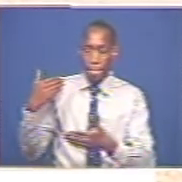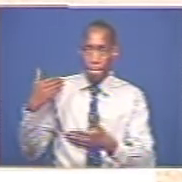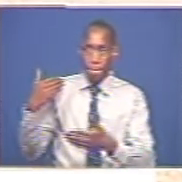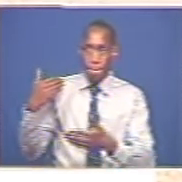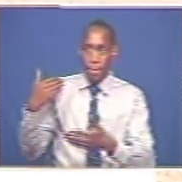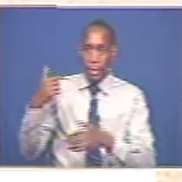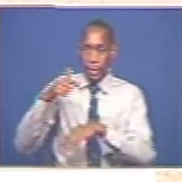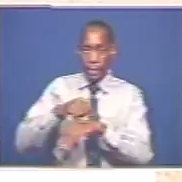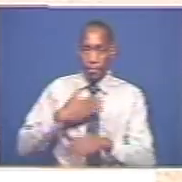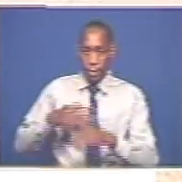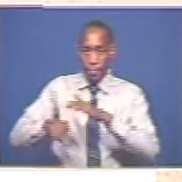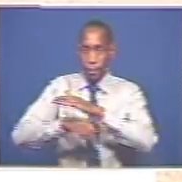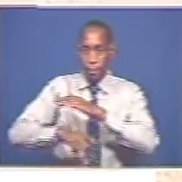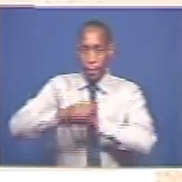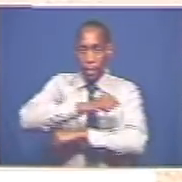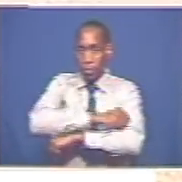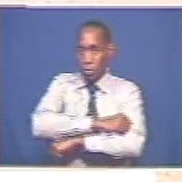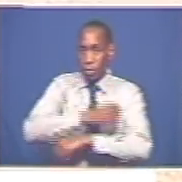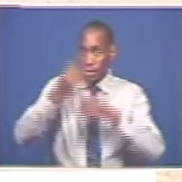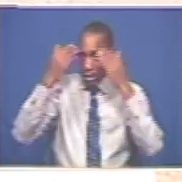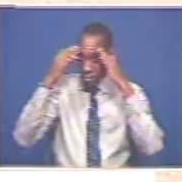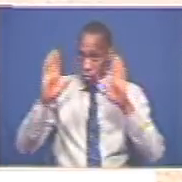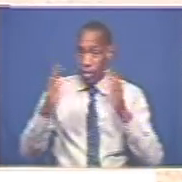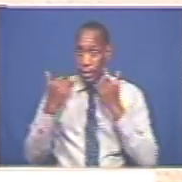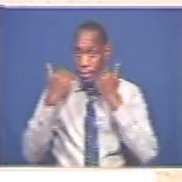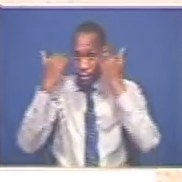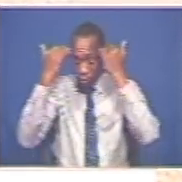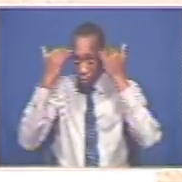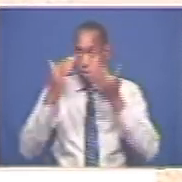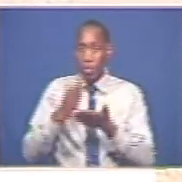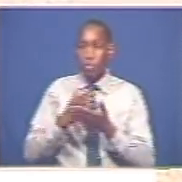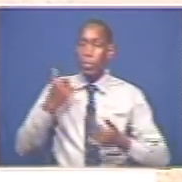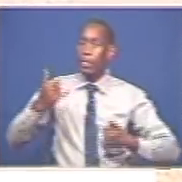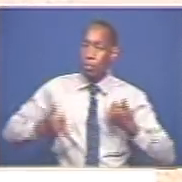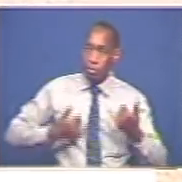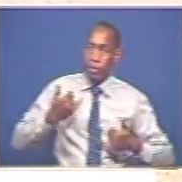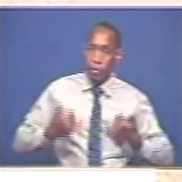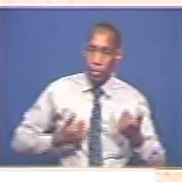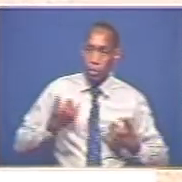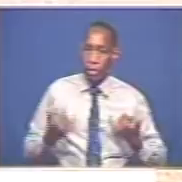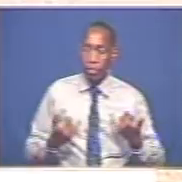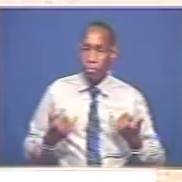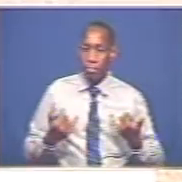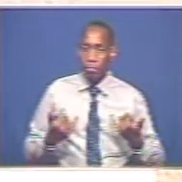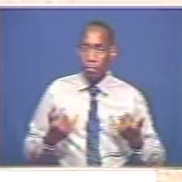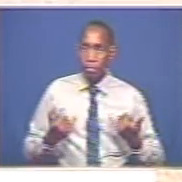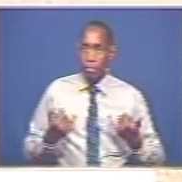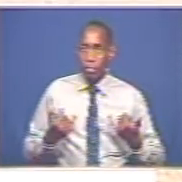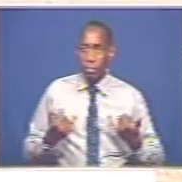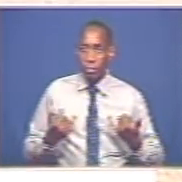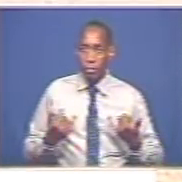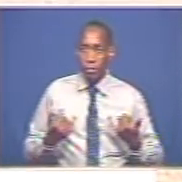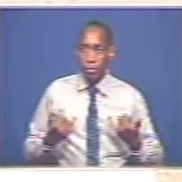I was in primary school, but I didn't know it was depression. Yeah. And I in fact enjoyed it. It only came